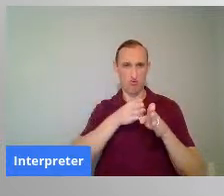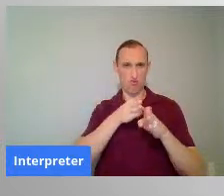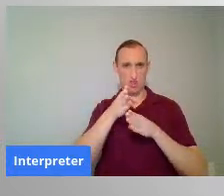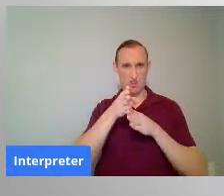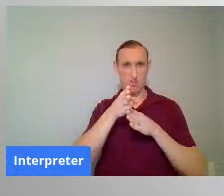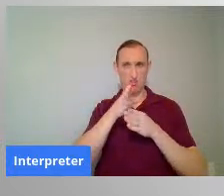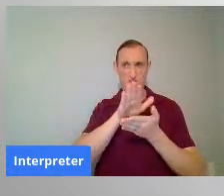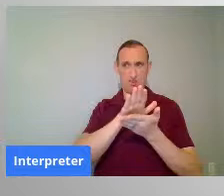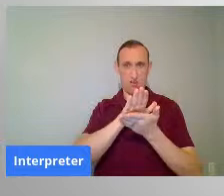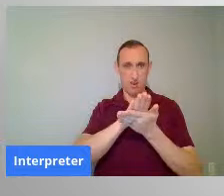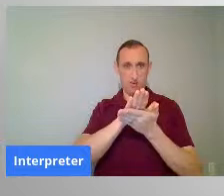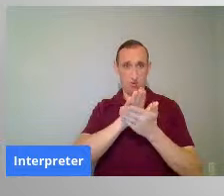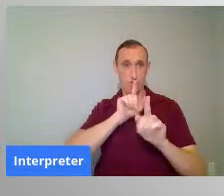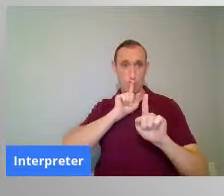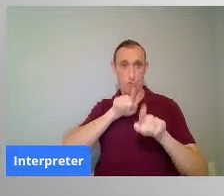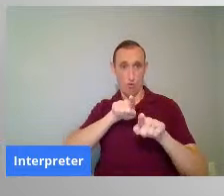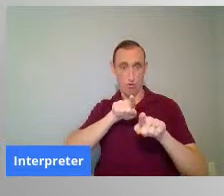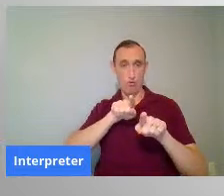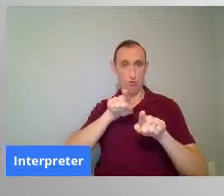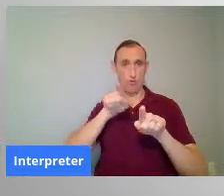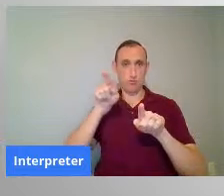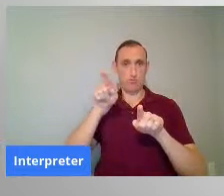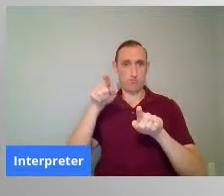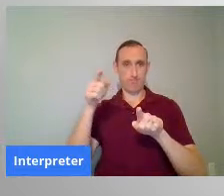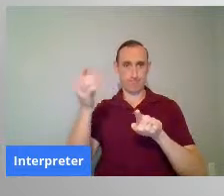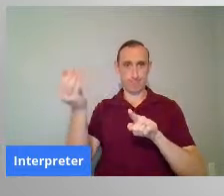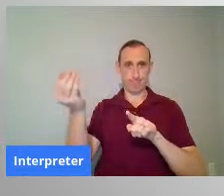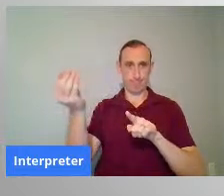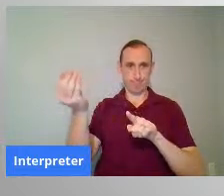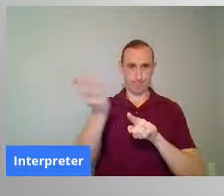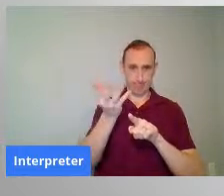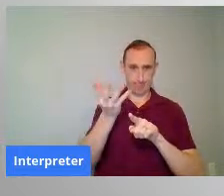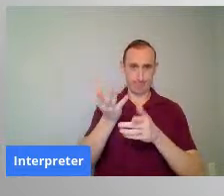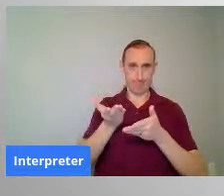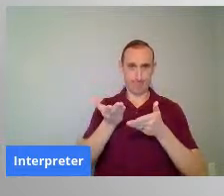Academy report that was provided for us.